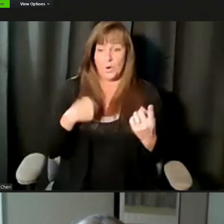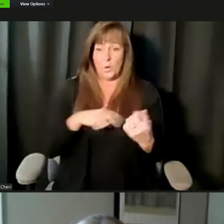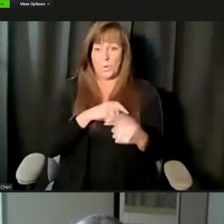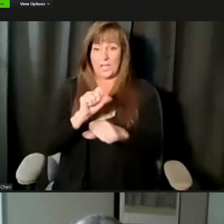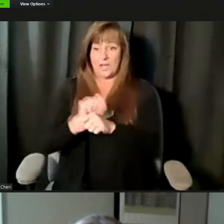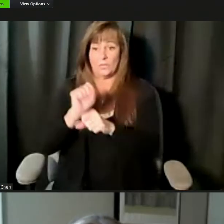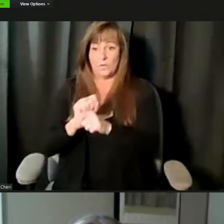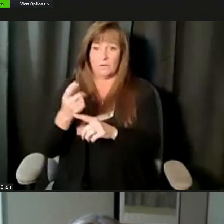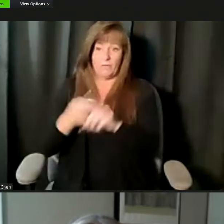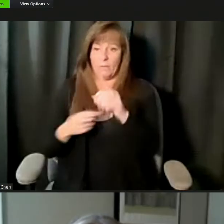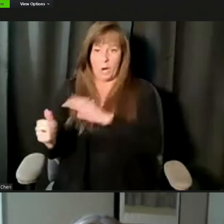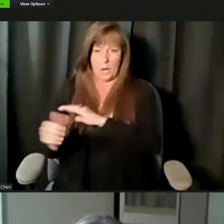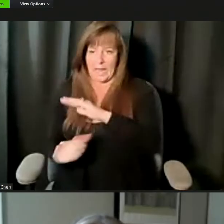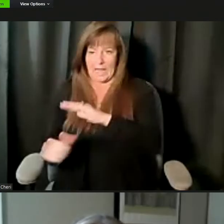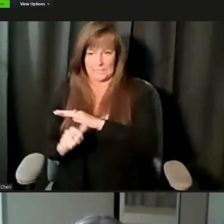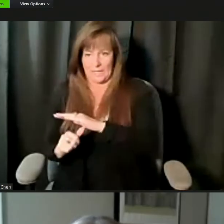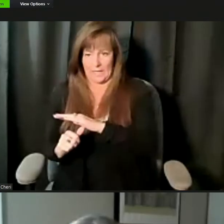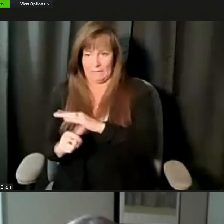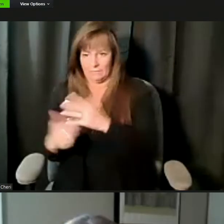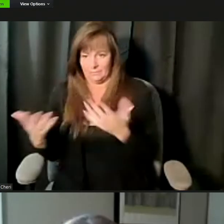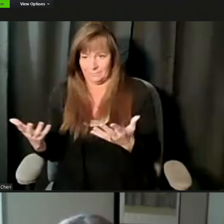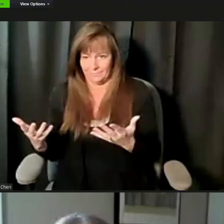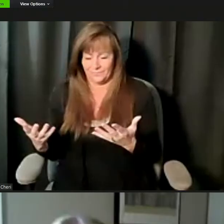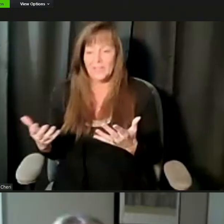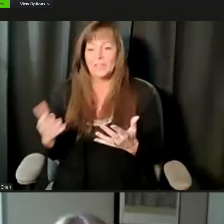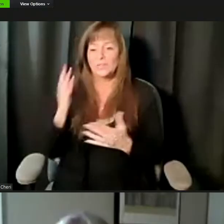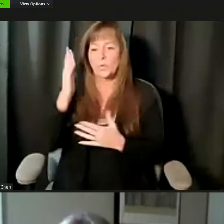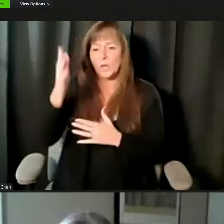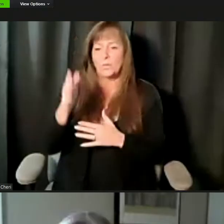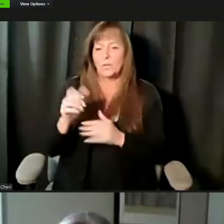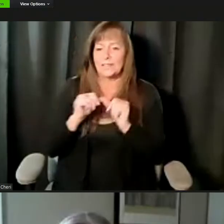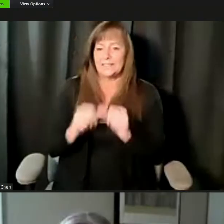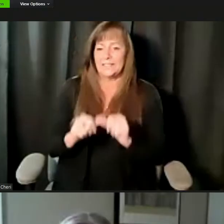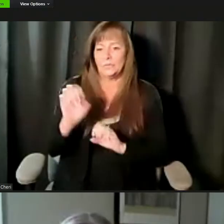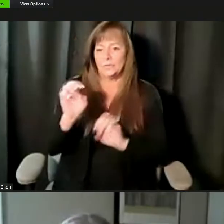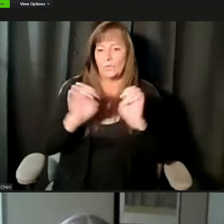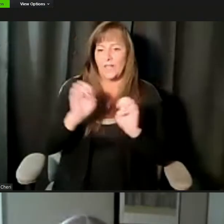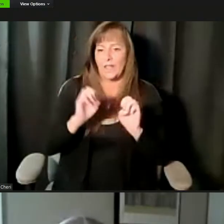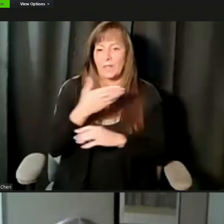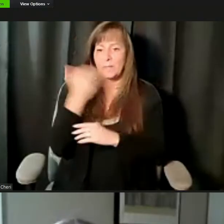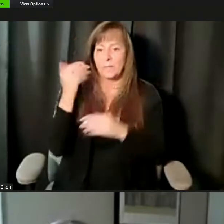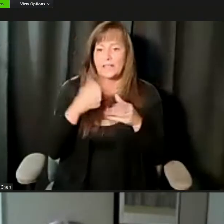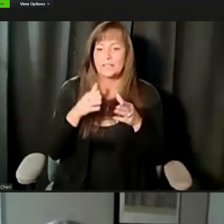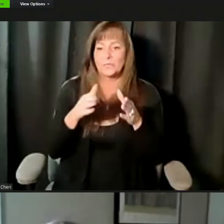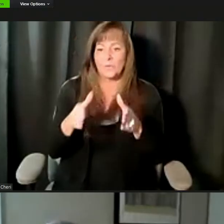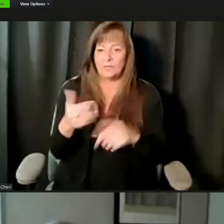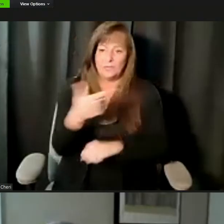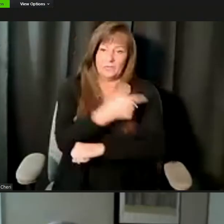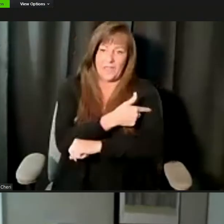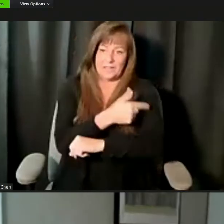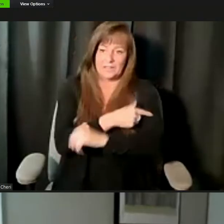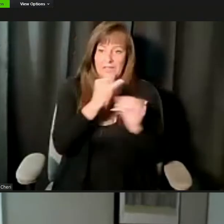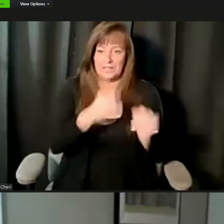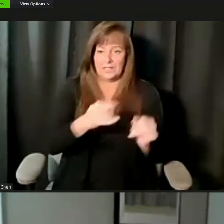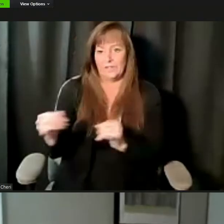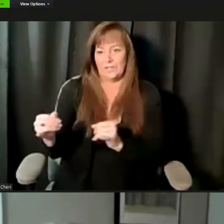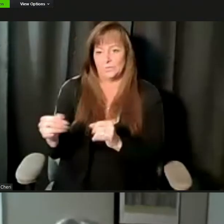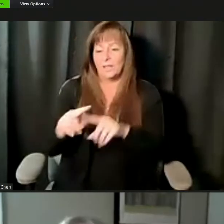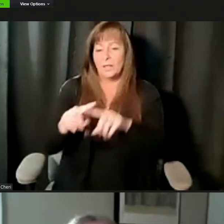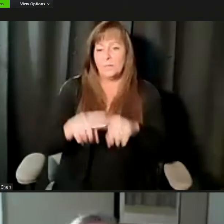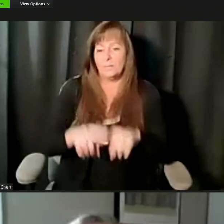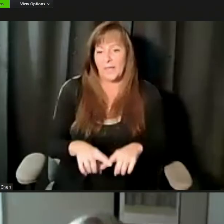basement. And so that's where we'll continue to evaluate the best way to vaccinate individuals based